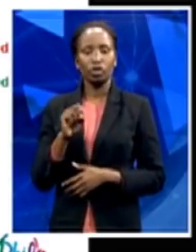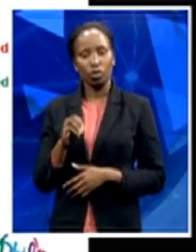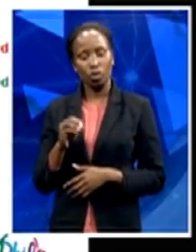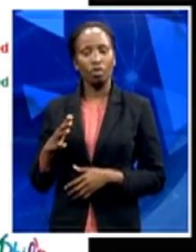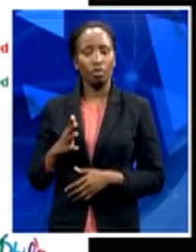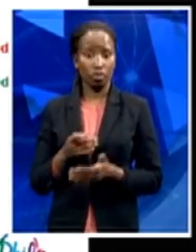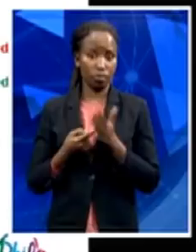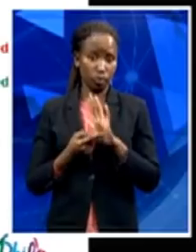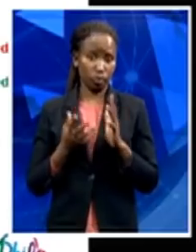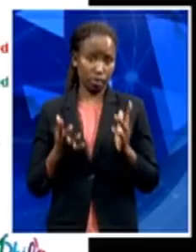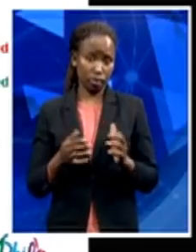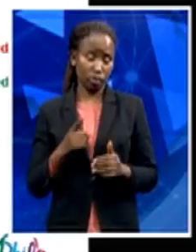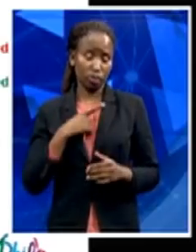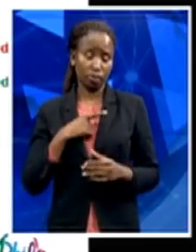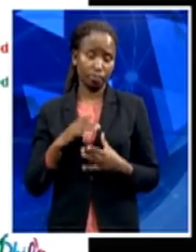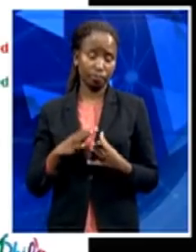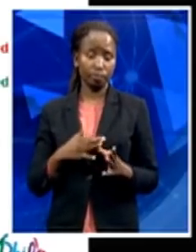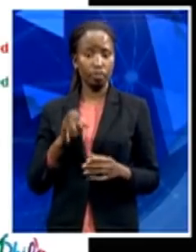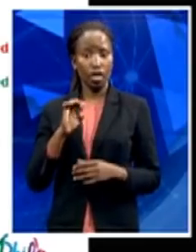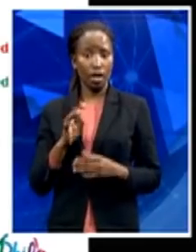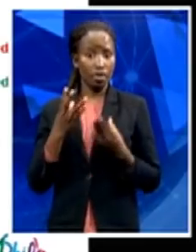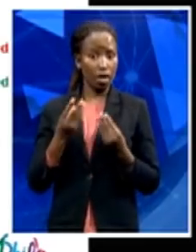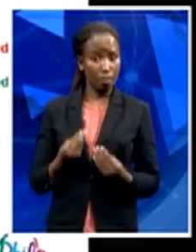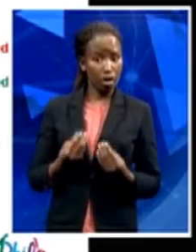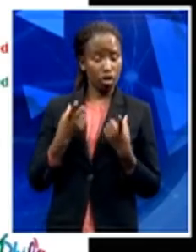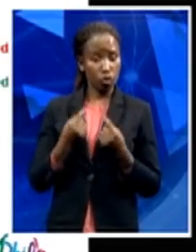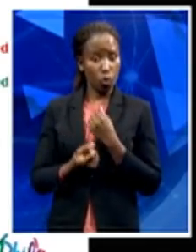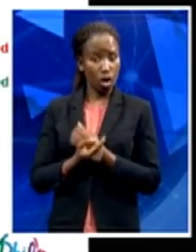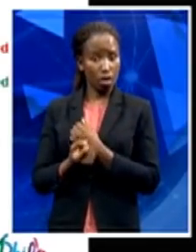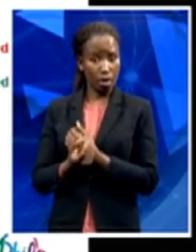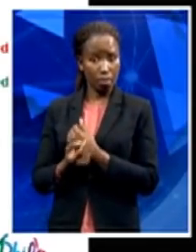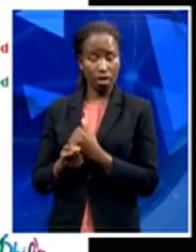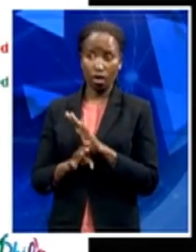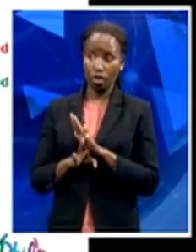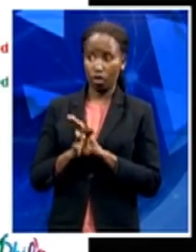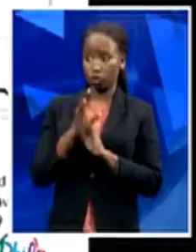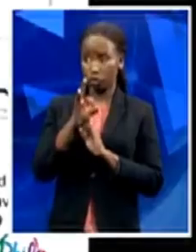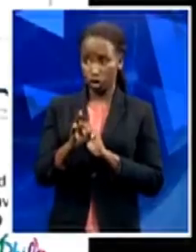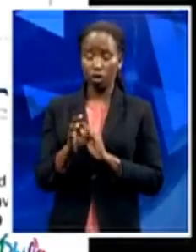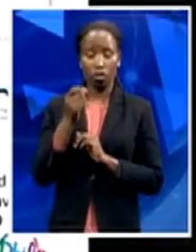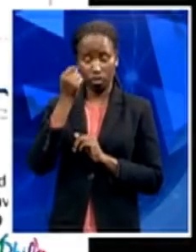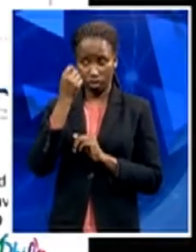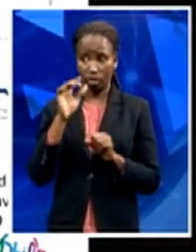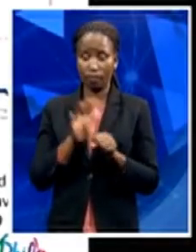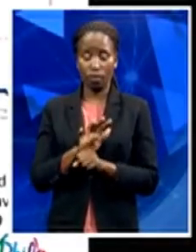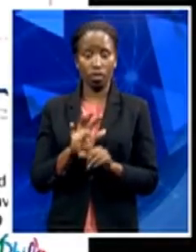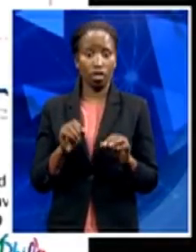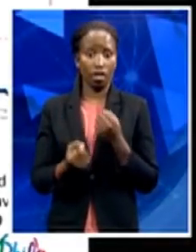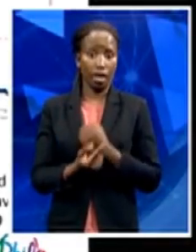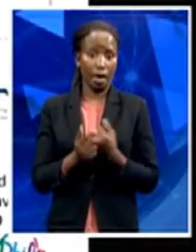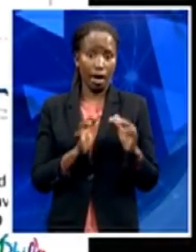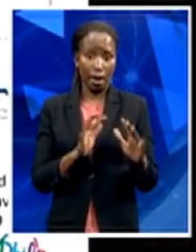our numbers are reconciled in future, we understand how this has panned out. Next